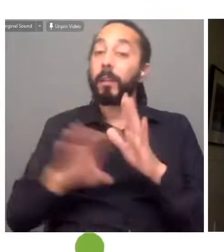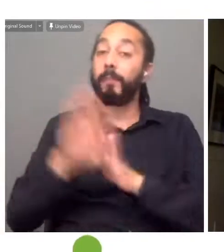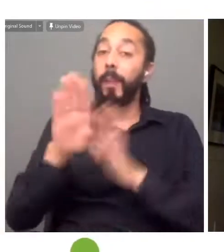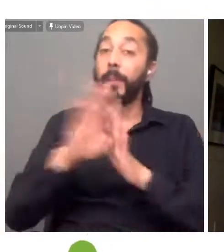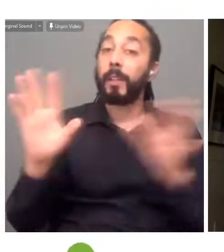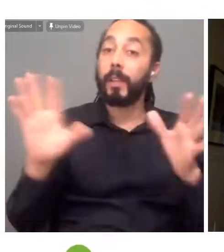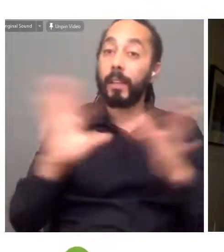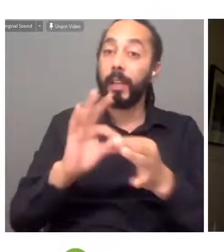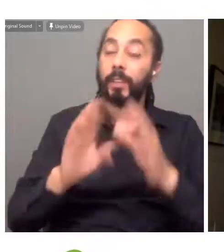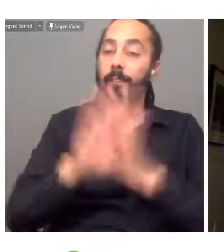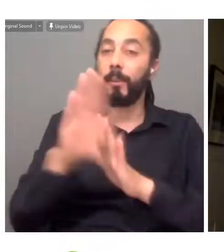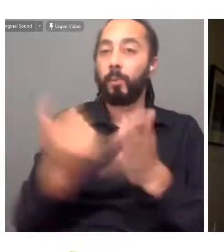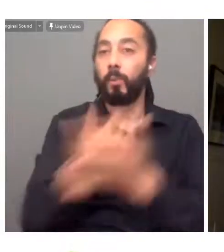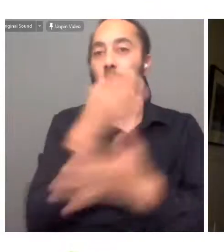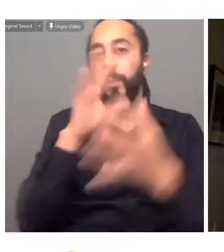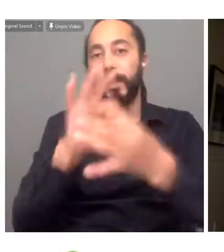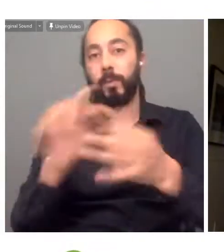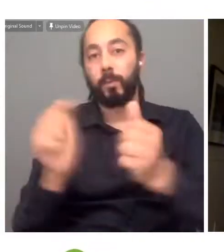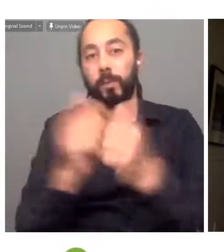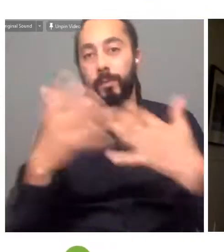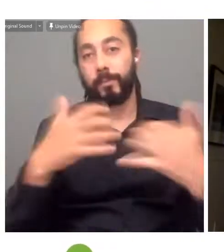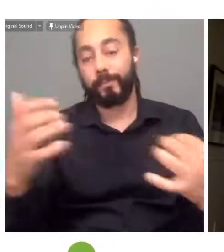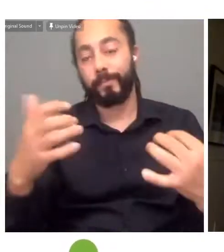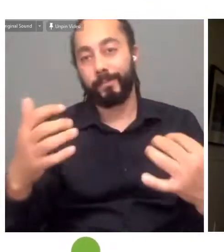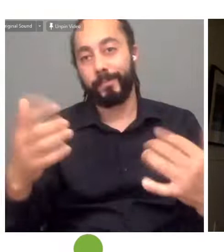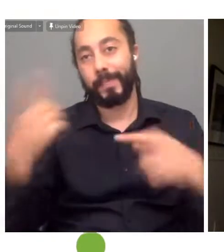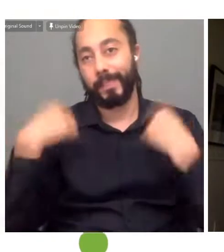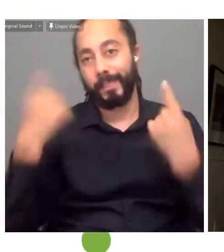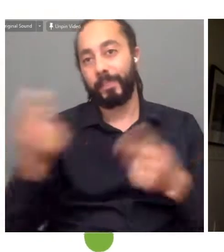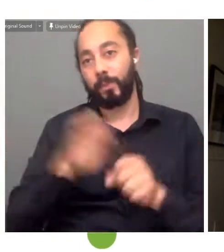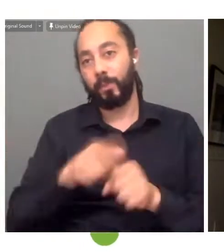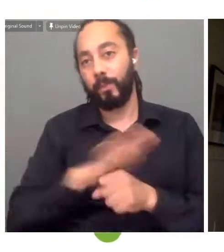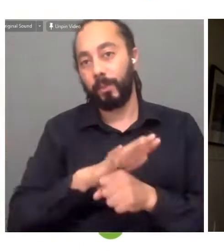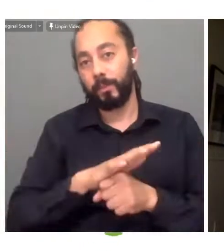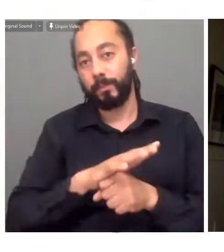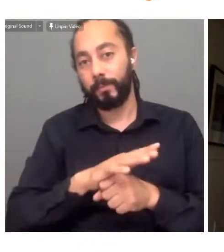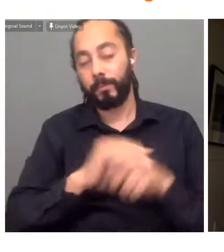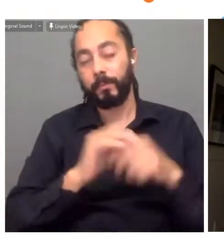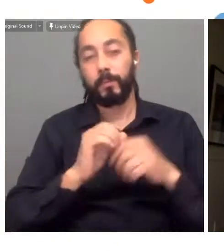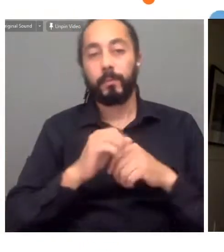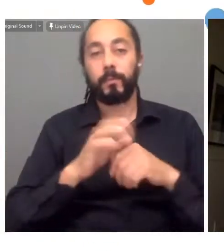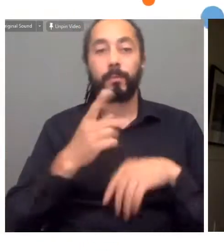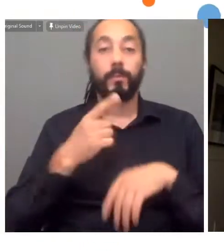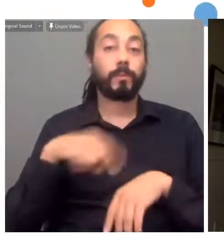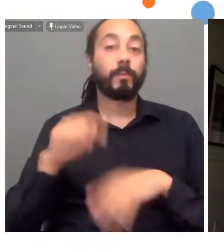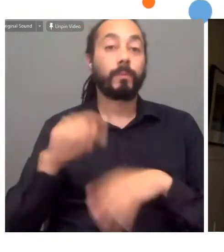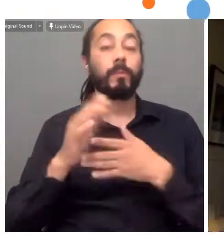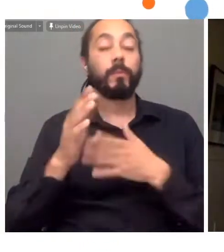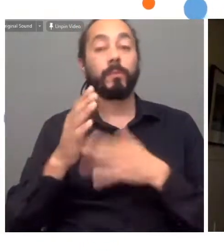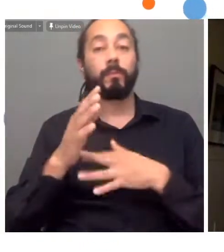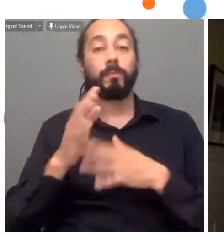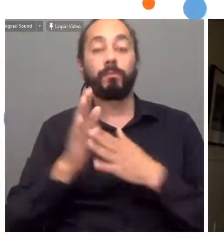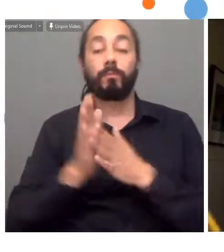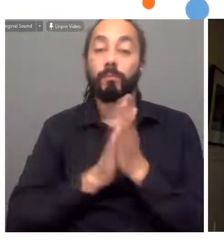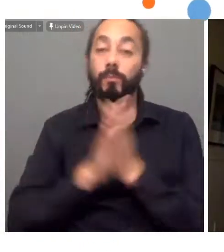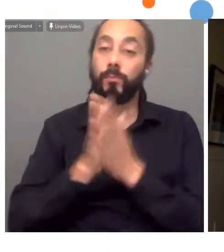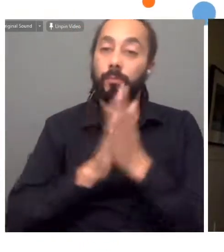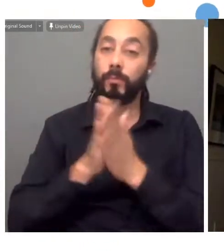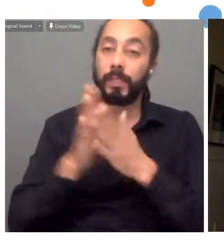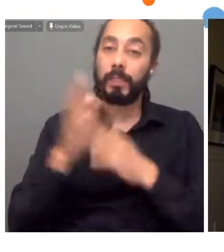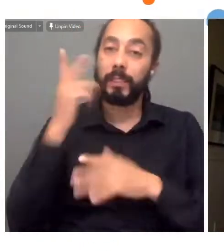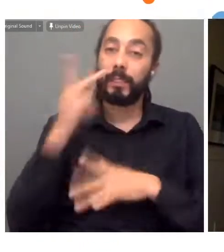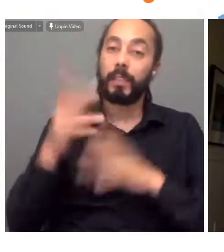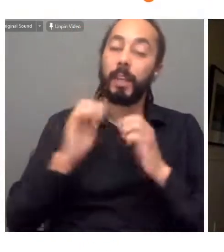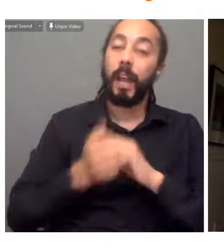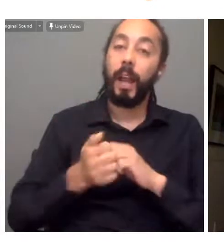our audiences since COVID. And we're interested in hearing how some of these approaches can be supported